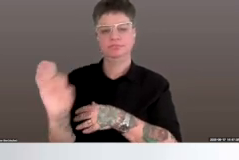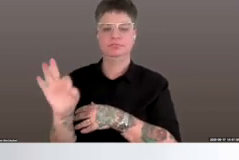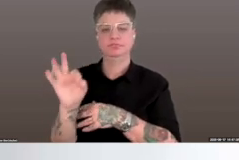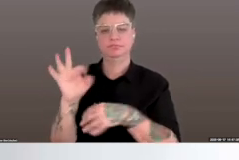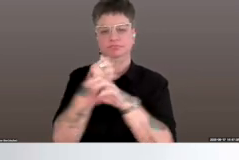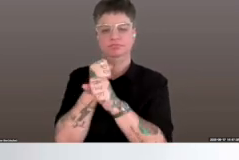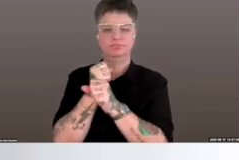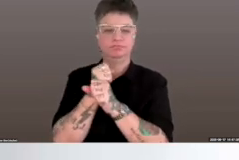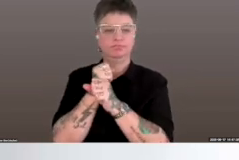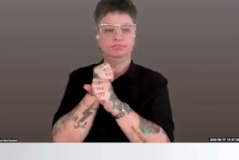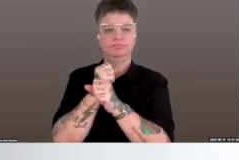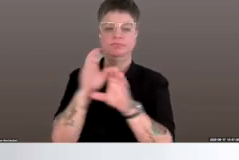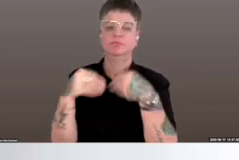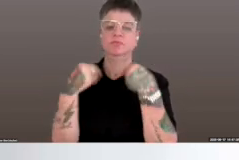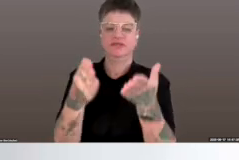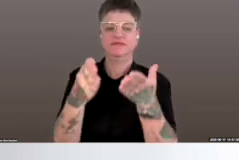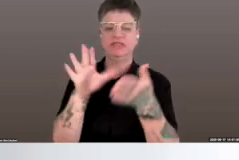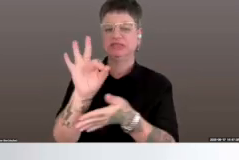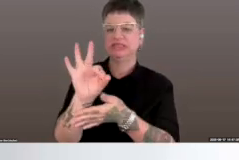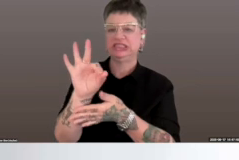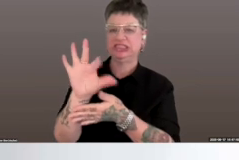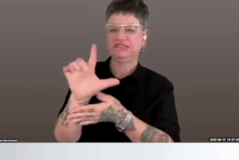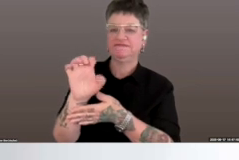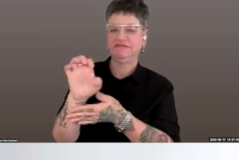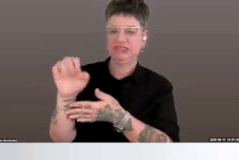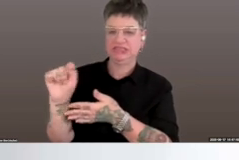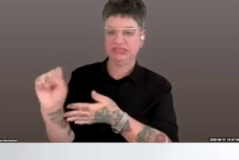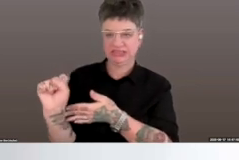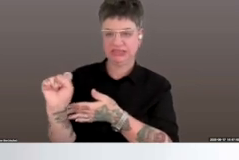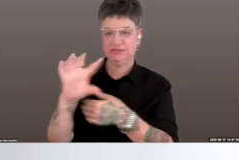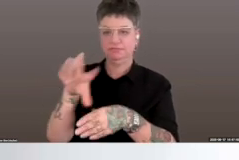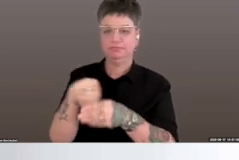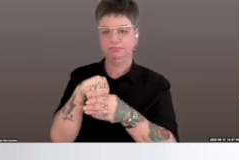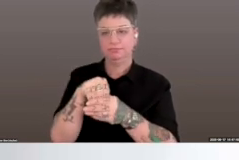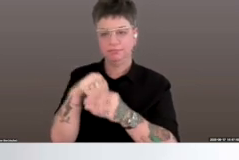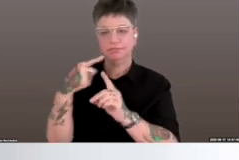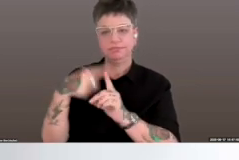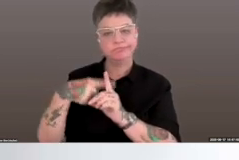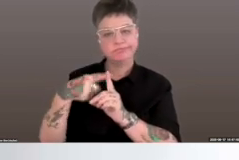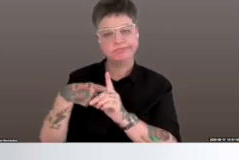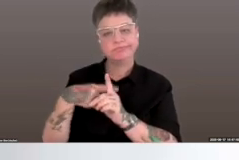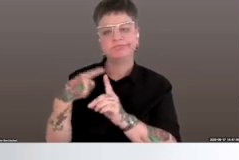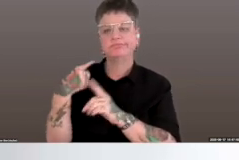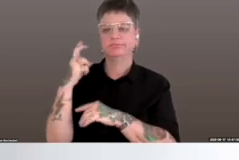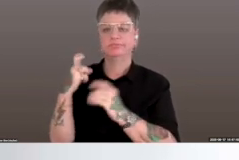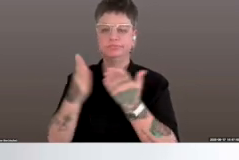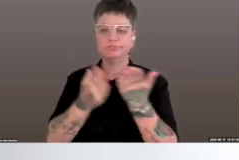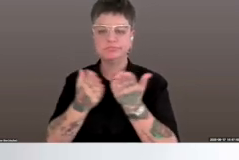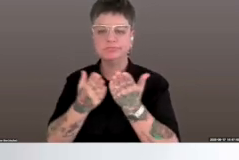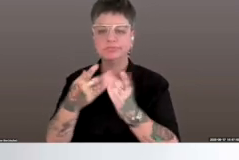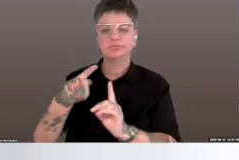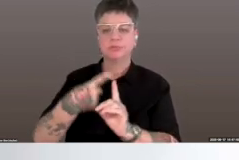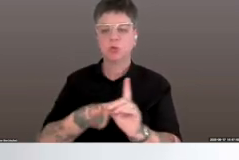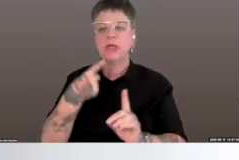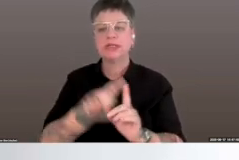technologies. ISEF provides fleets innovative solutions such as all-inclusive leases, truck as a service, rentals, and